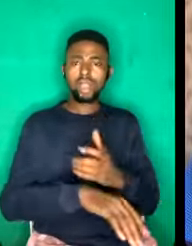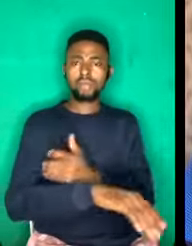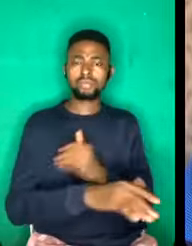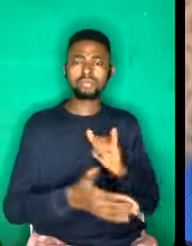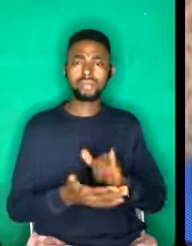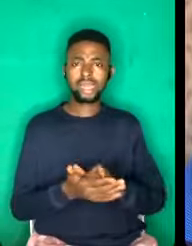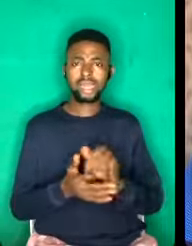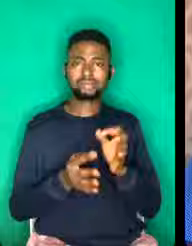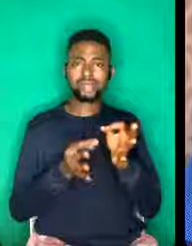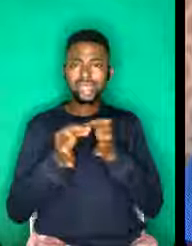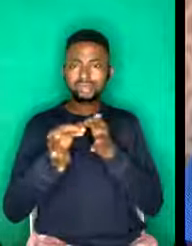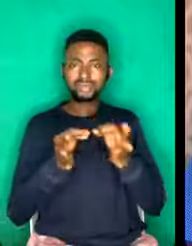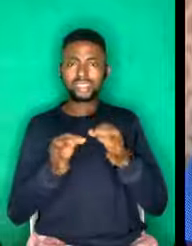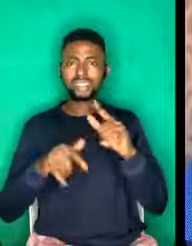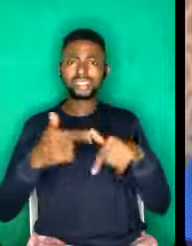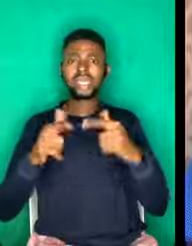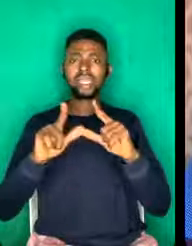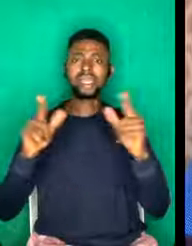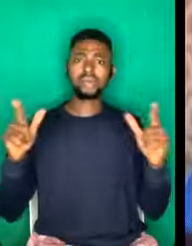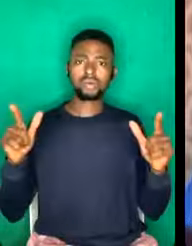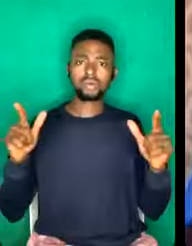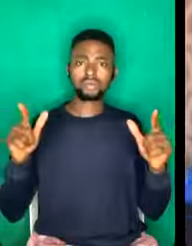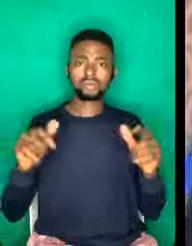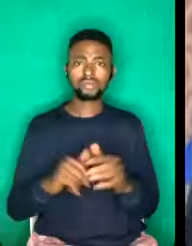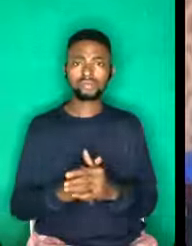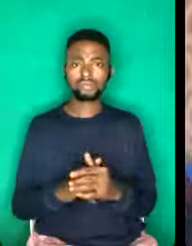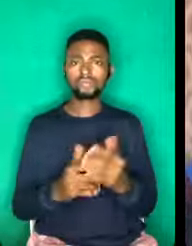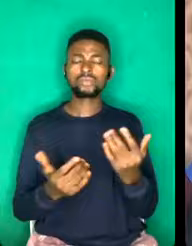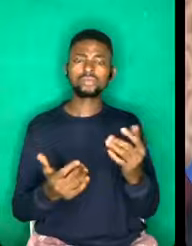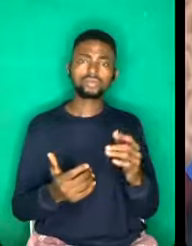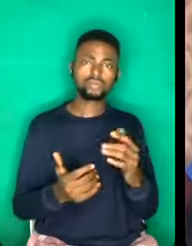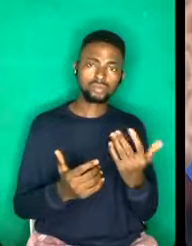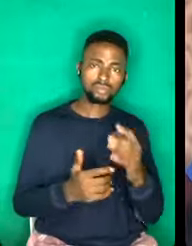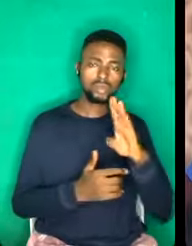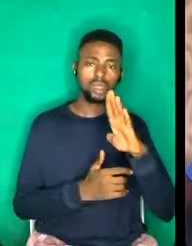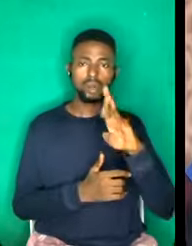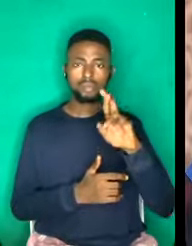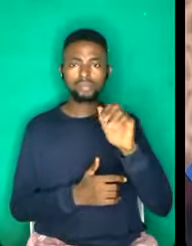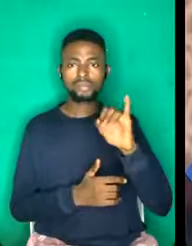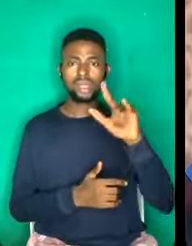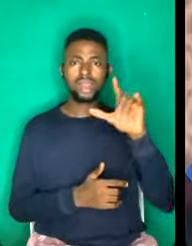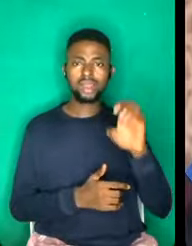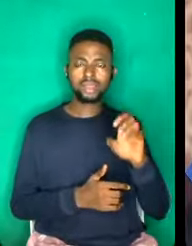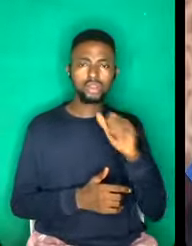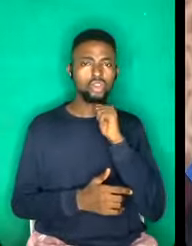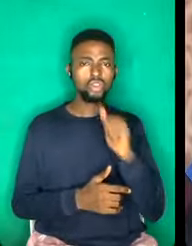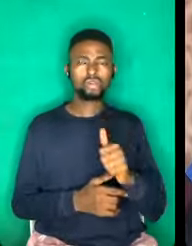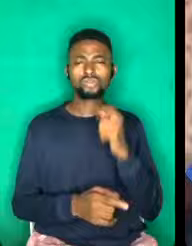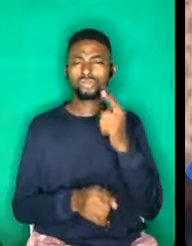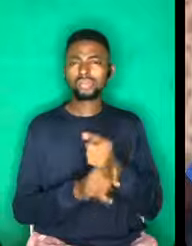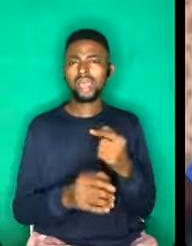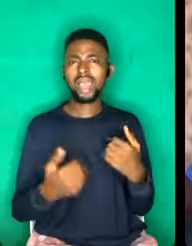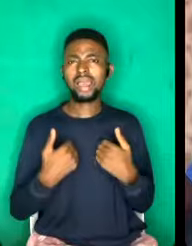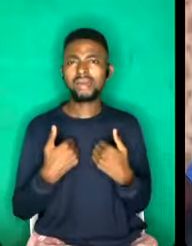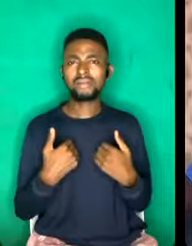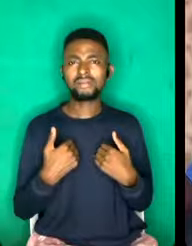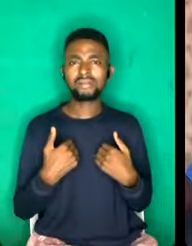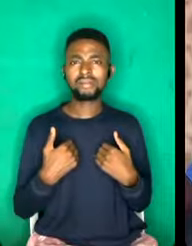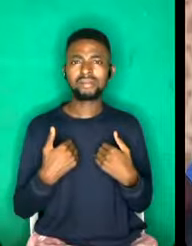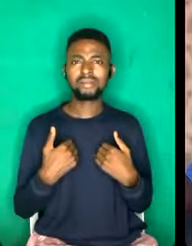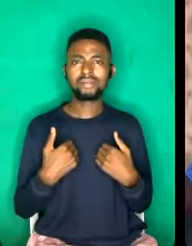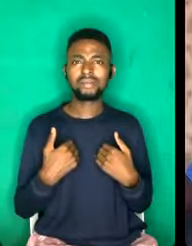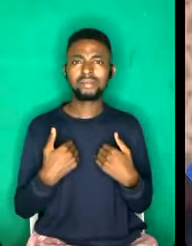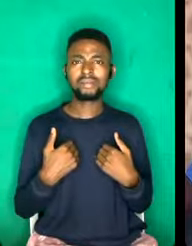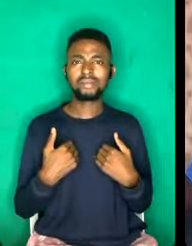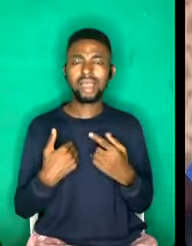sign language, Braille, that's maybe hearing impaired or visually impaired, not just us having a old tertiary institution like Oyo